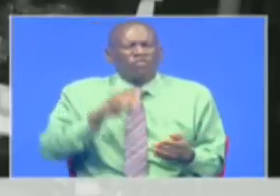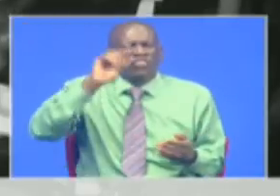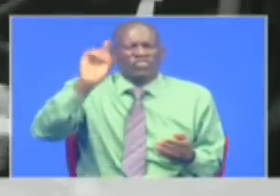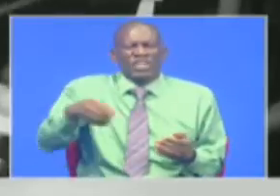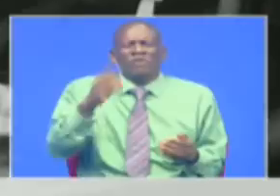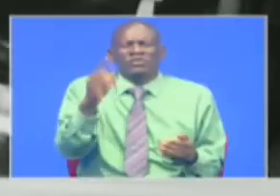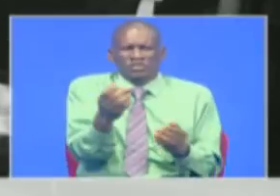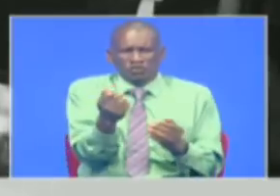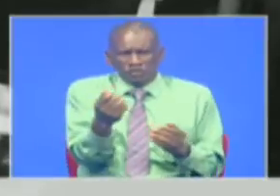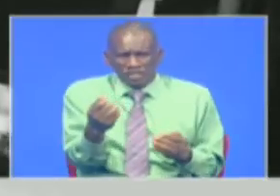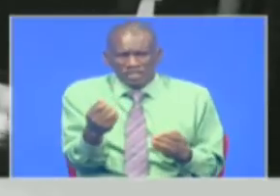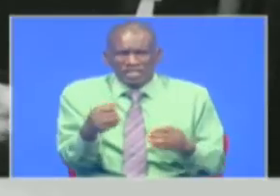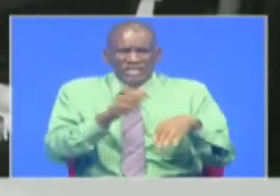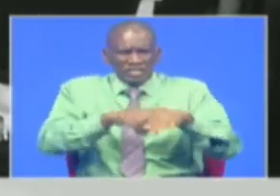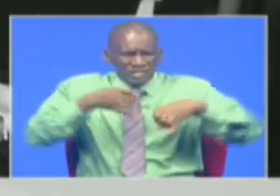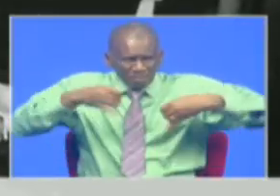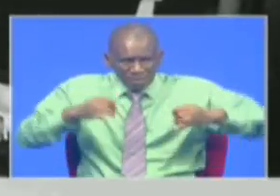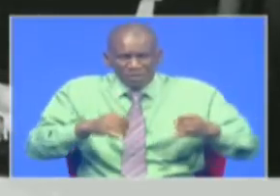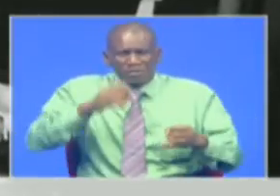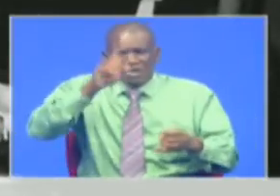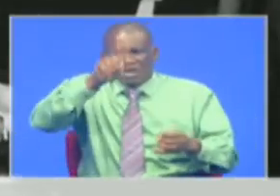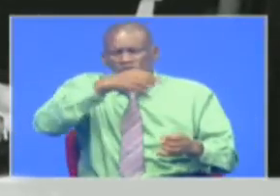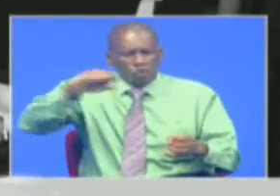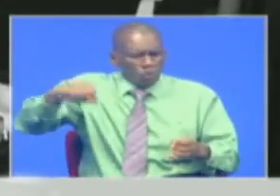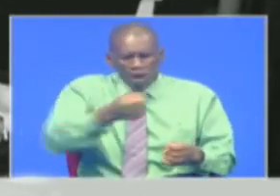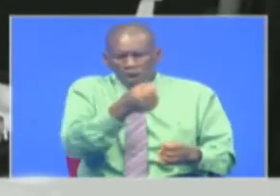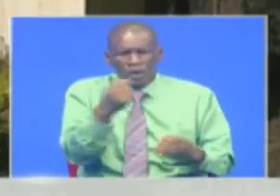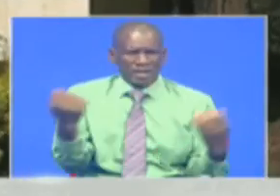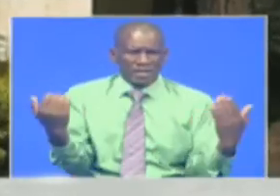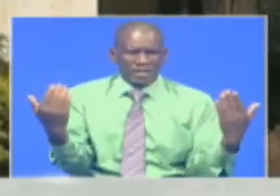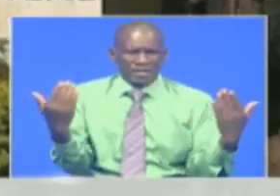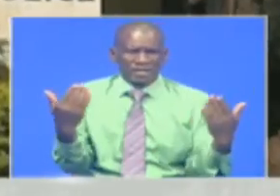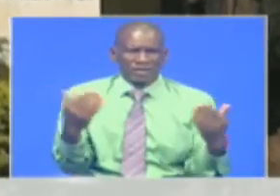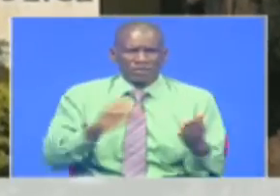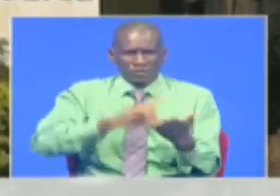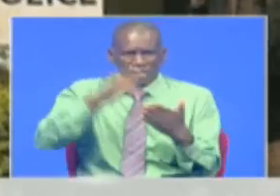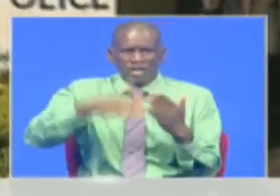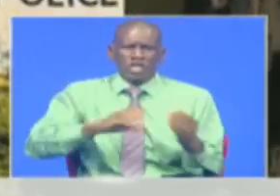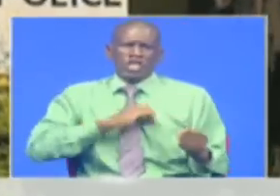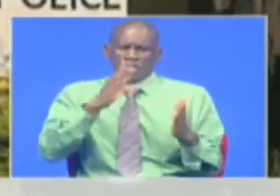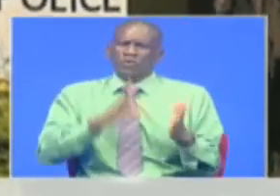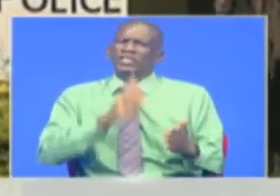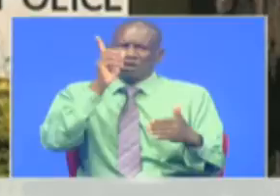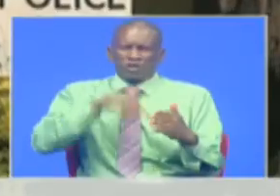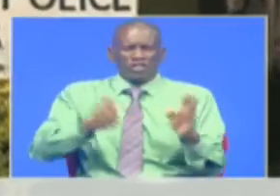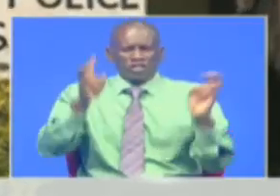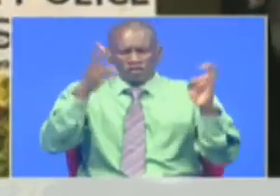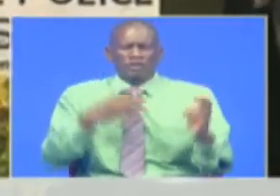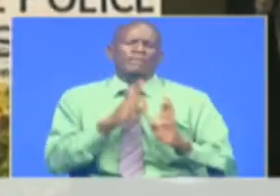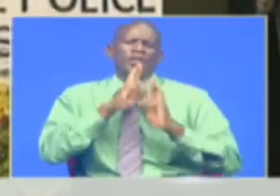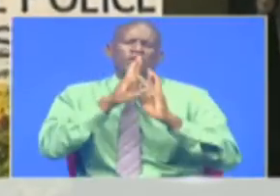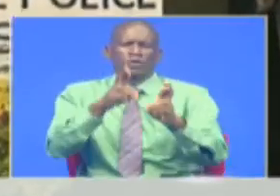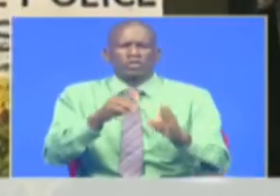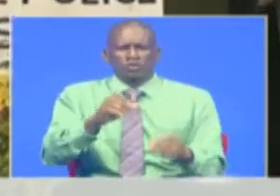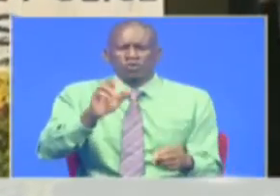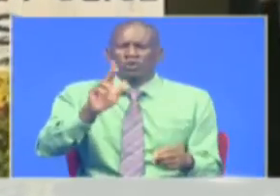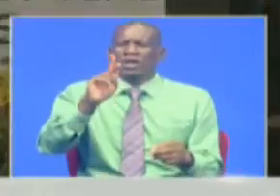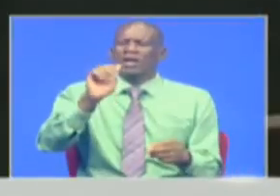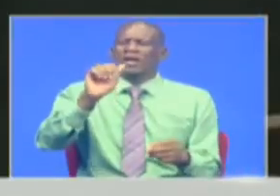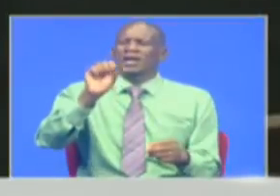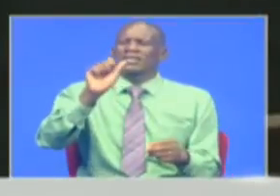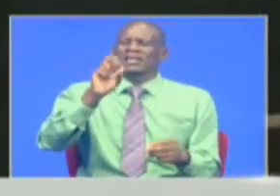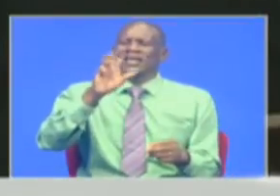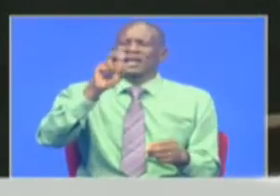shillings while enforcing curfew rules over the weekend. The owners say the matter has been reported to the Kasarani police